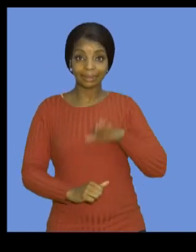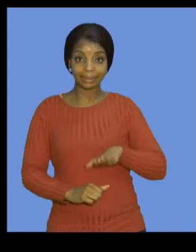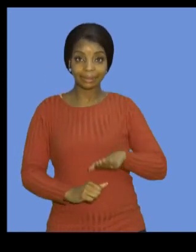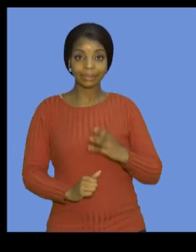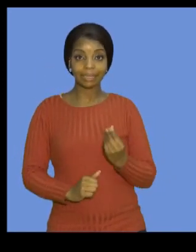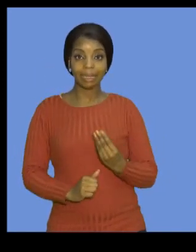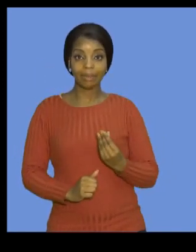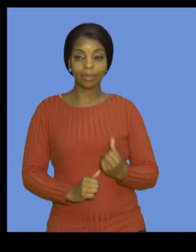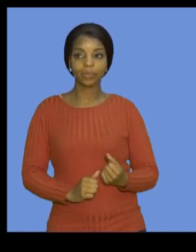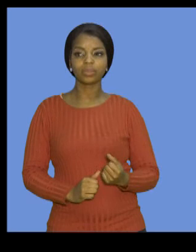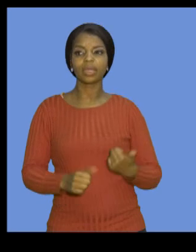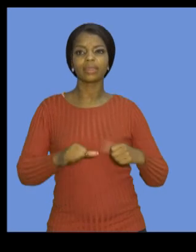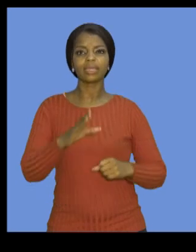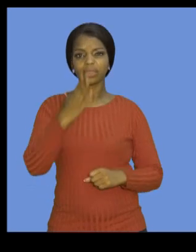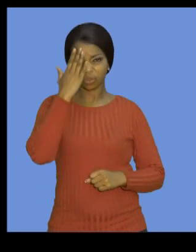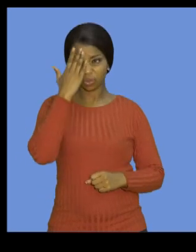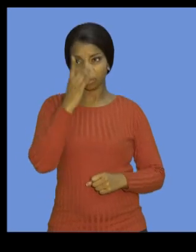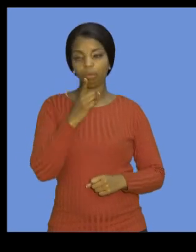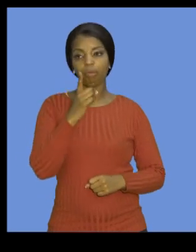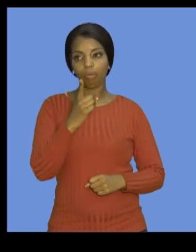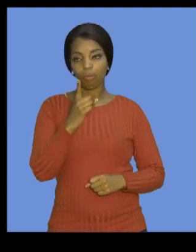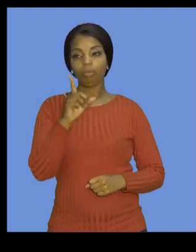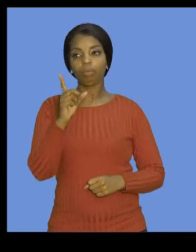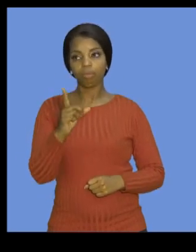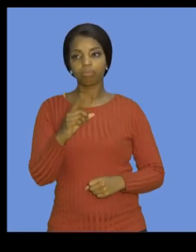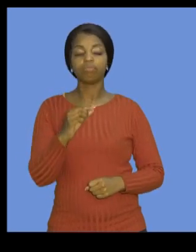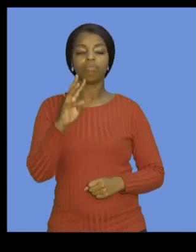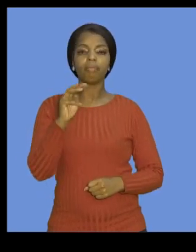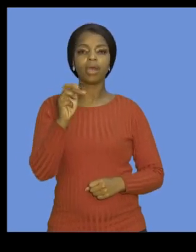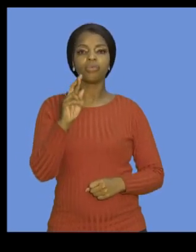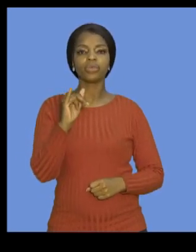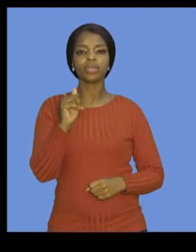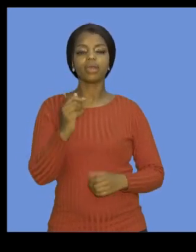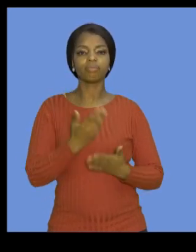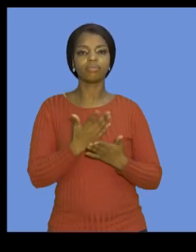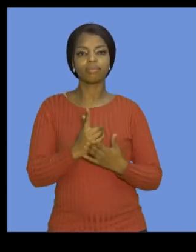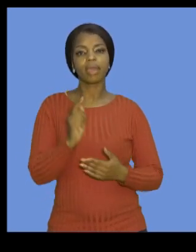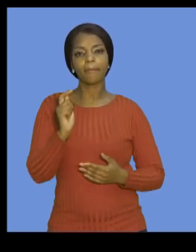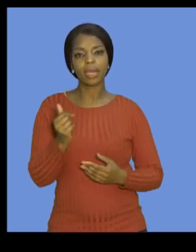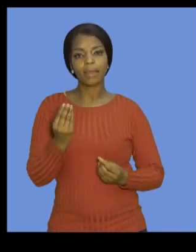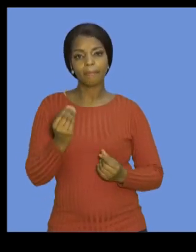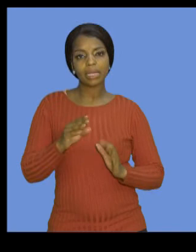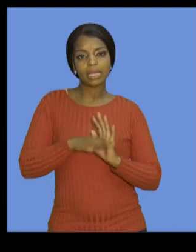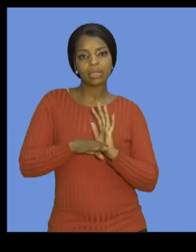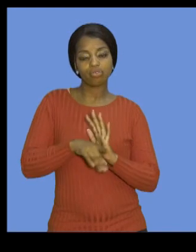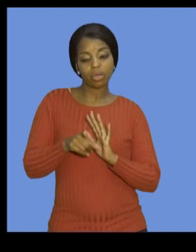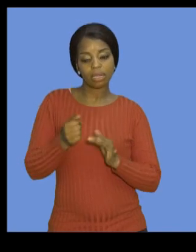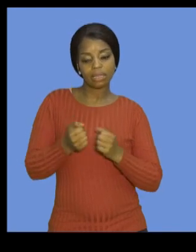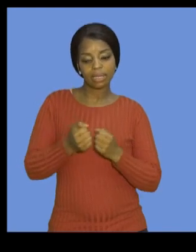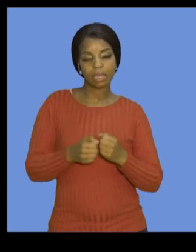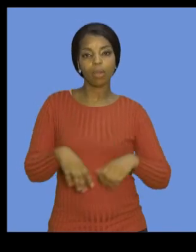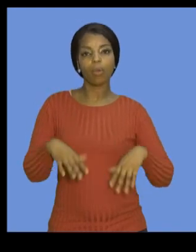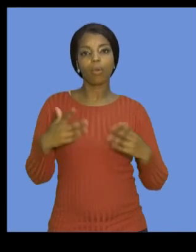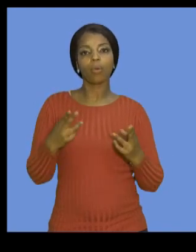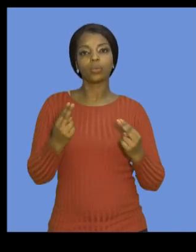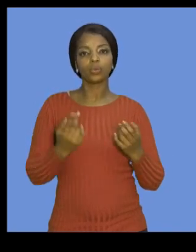know that Maria will have this as enough to pay the outstanding balance and also pay the deposit